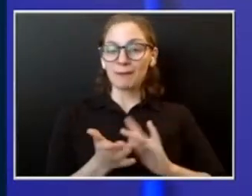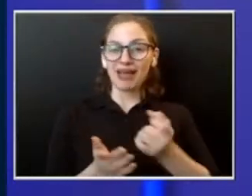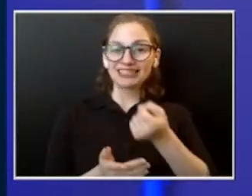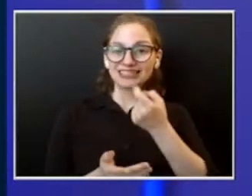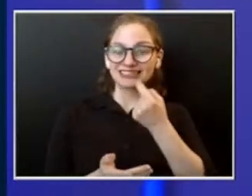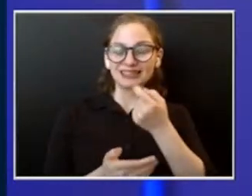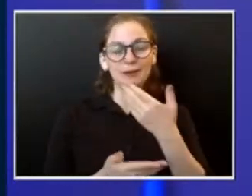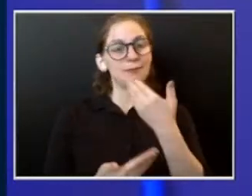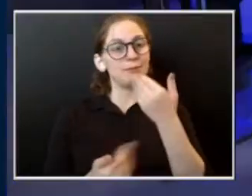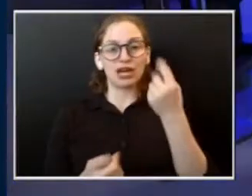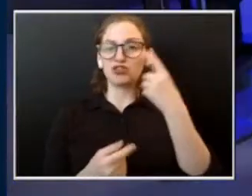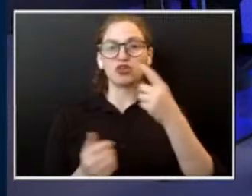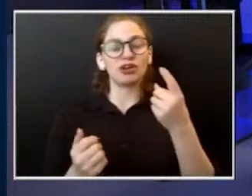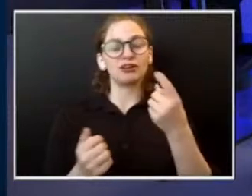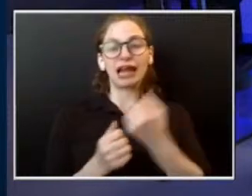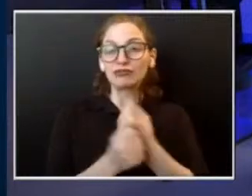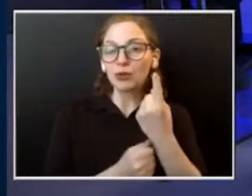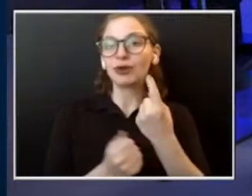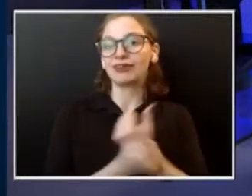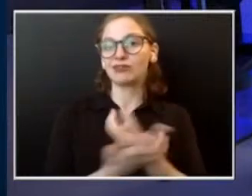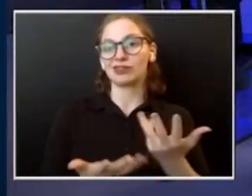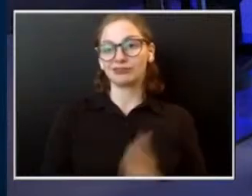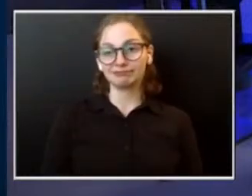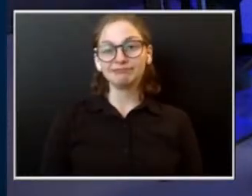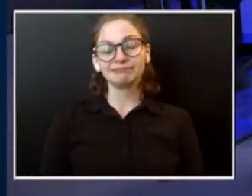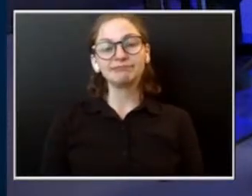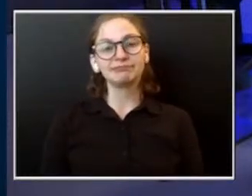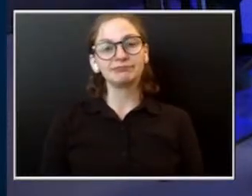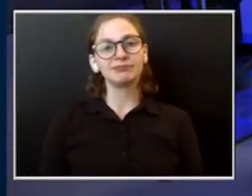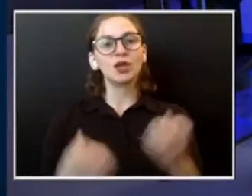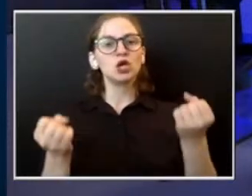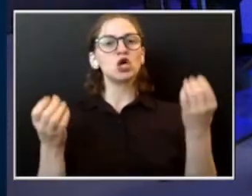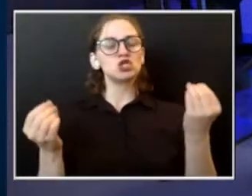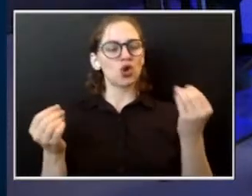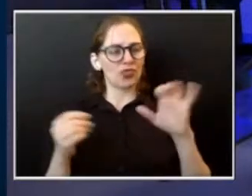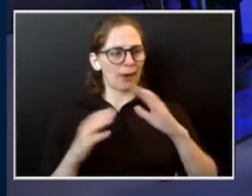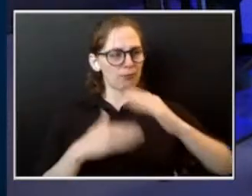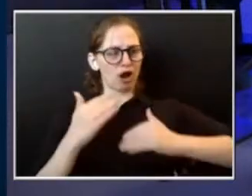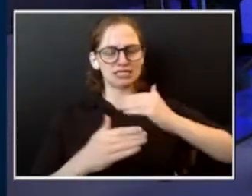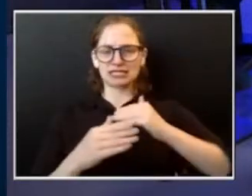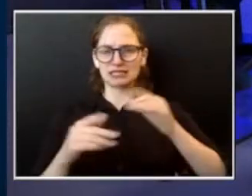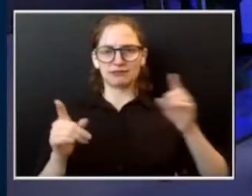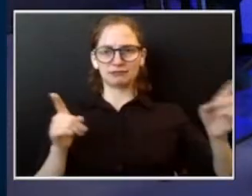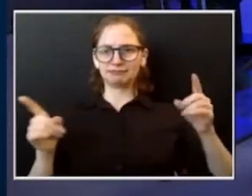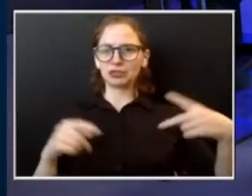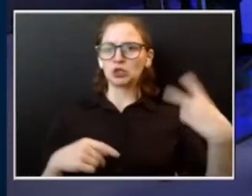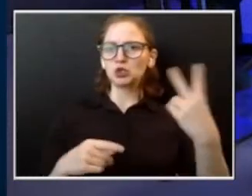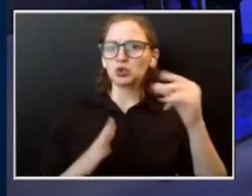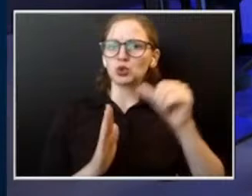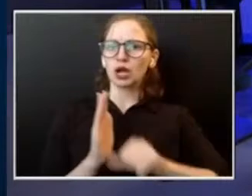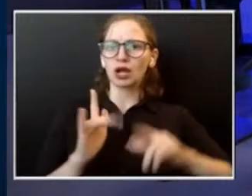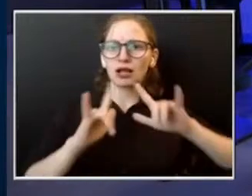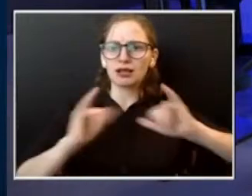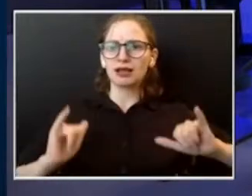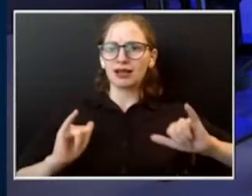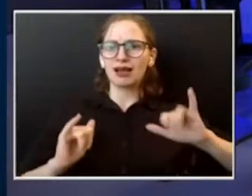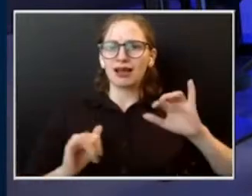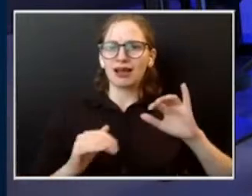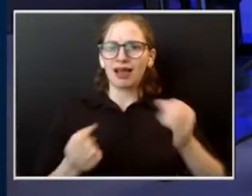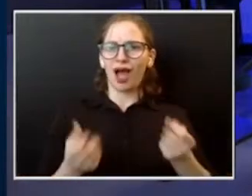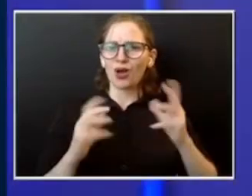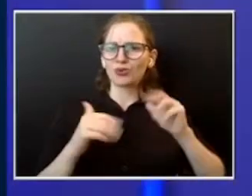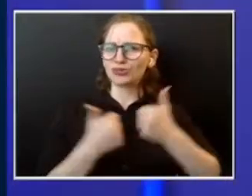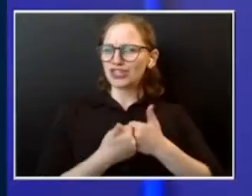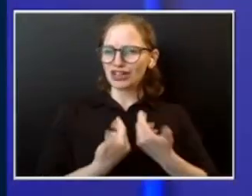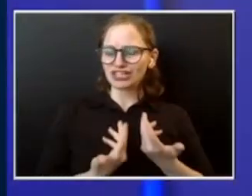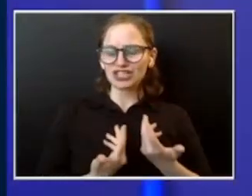outcomes. So logistics of doing 2 operations at once, how hard is that to plan? Especially when you got to work with this guy. Well, the OR